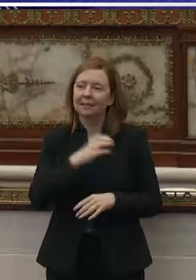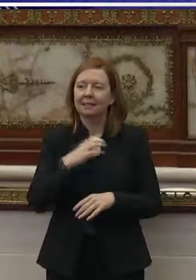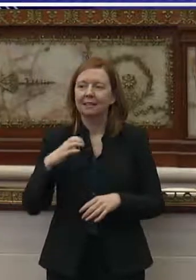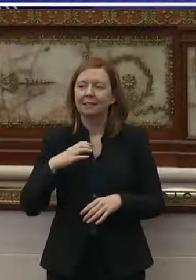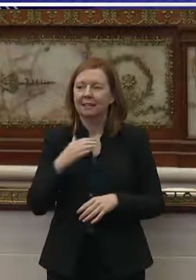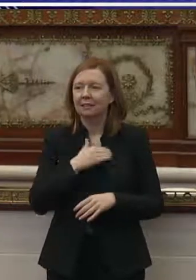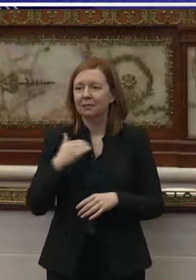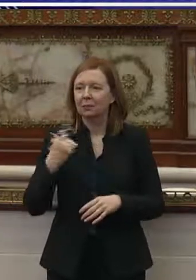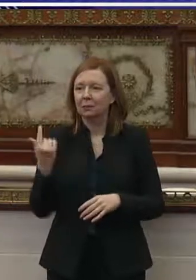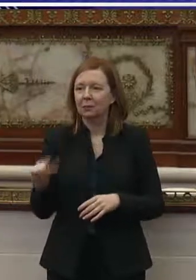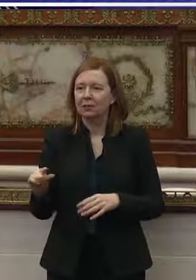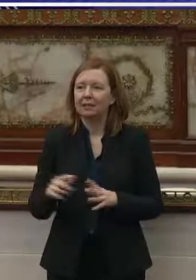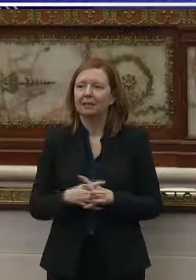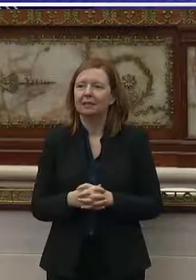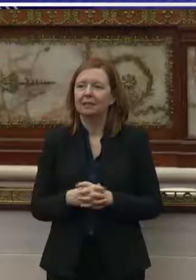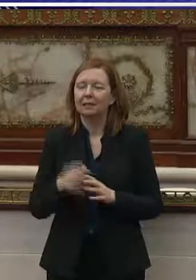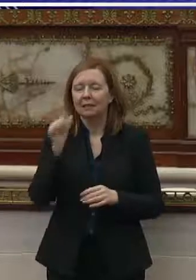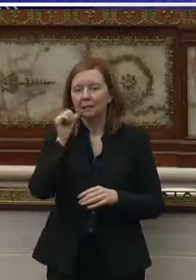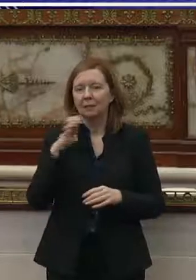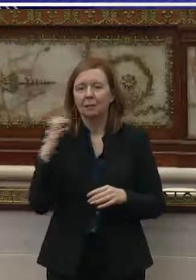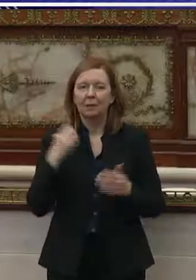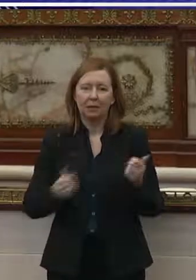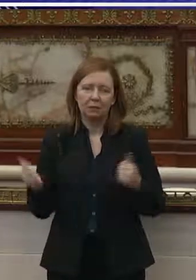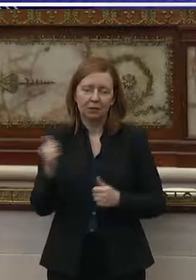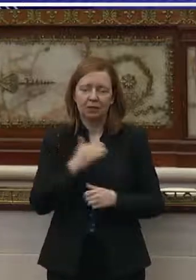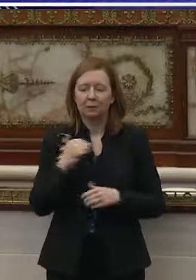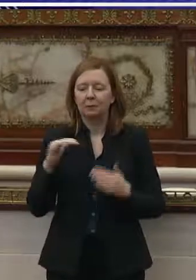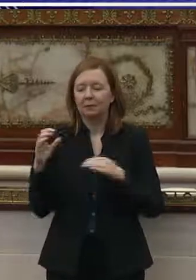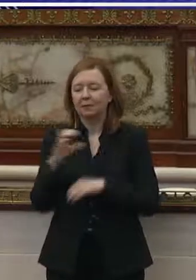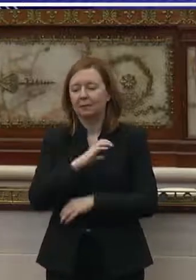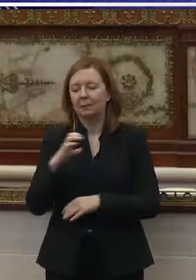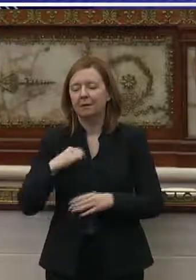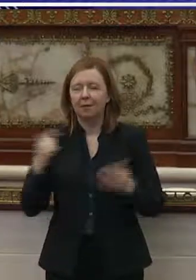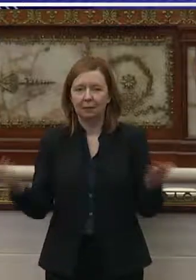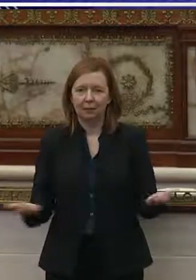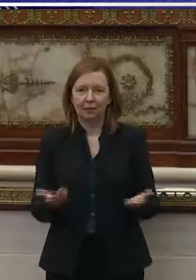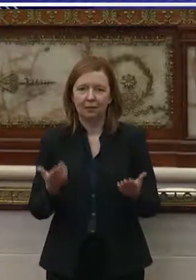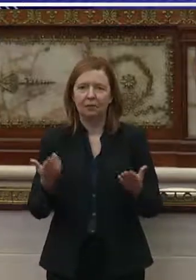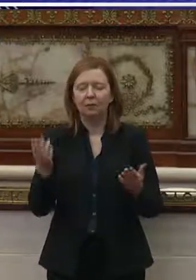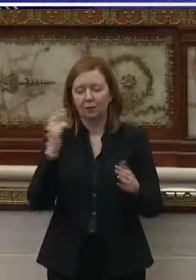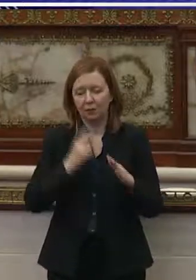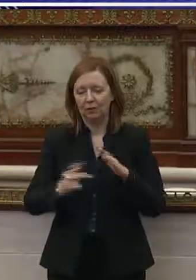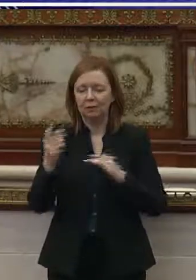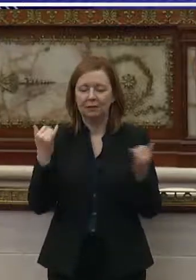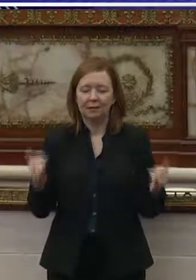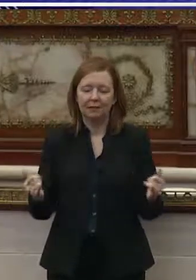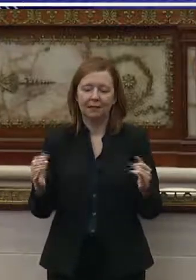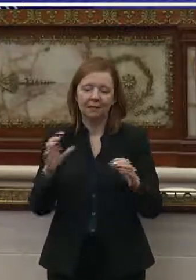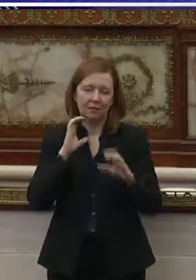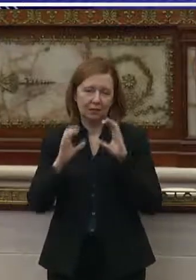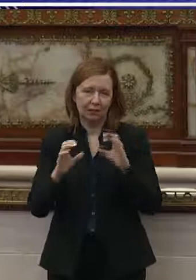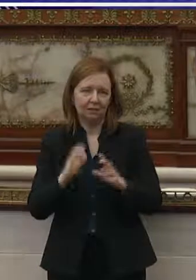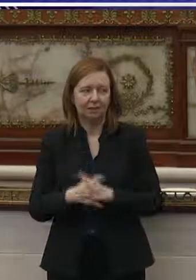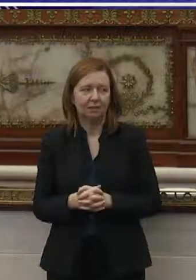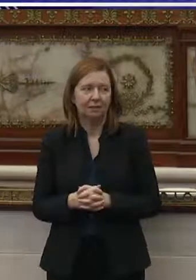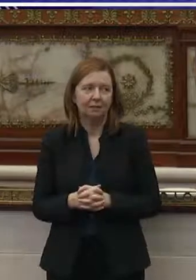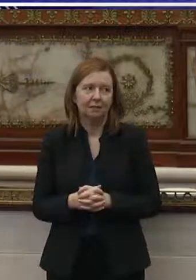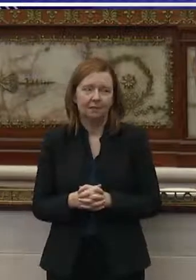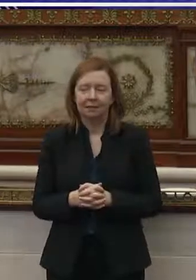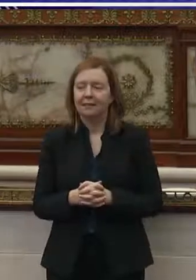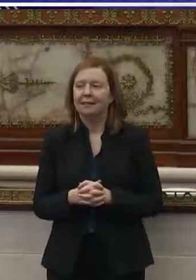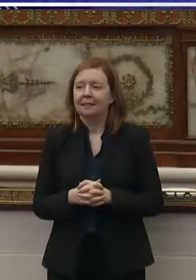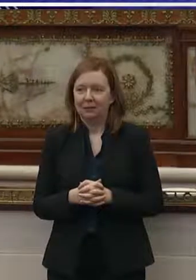Councilmember Green. Madam Chair and members of the committee, I'm here and present, looking forward for today's conversation.